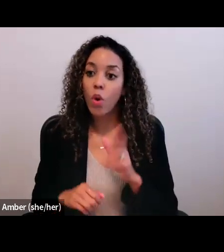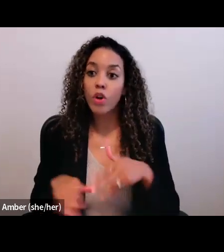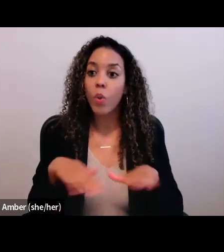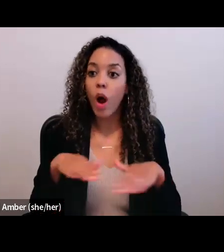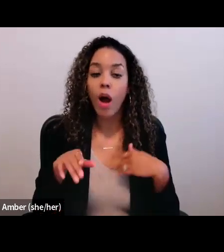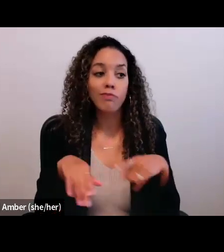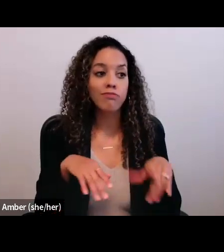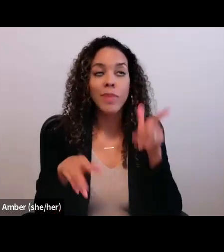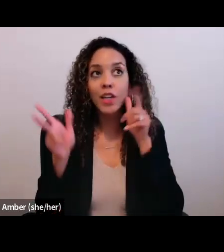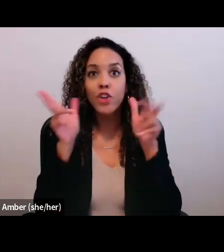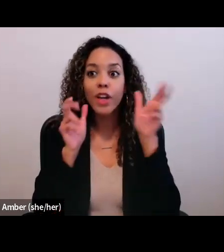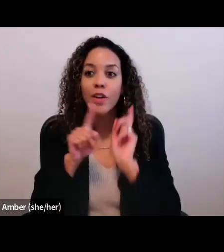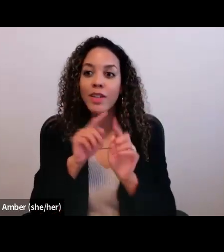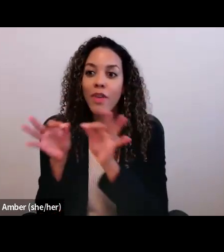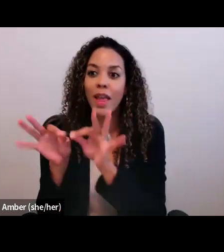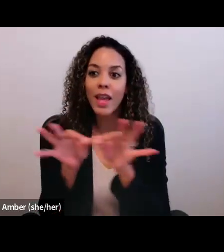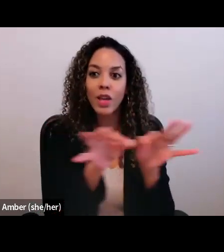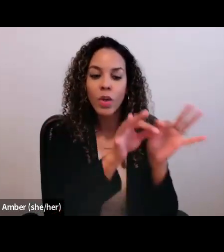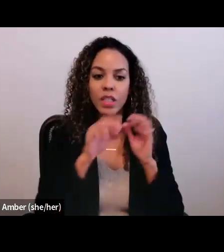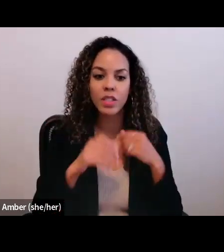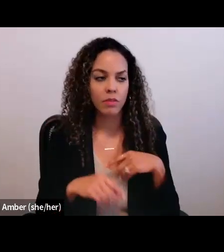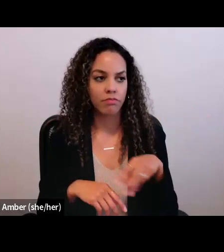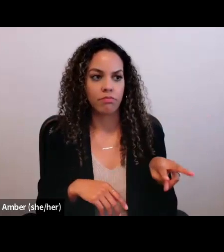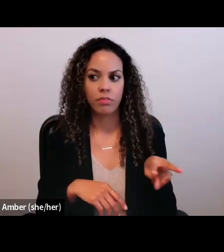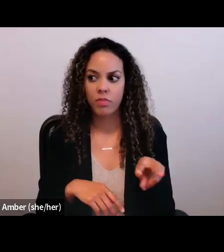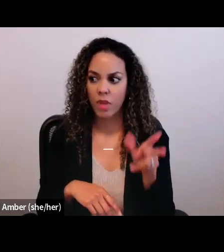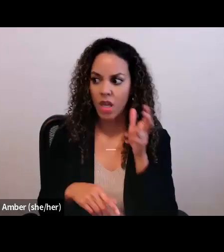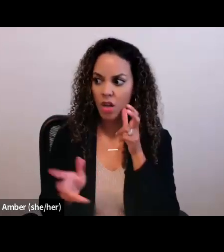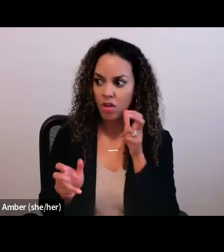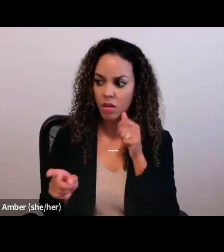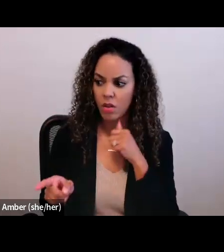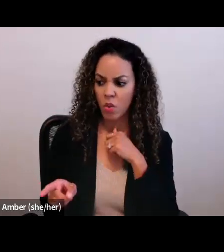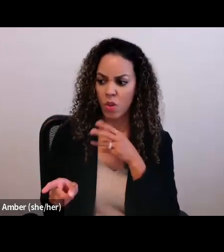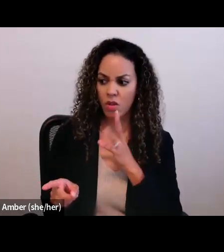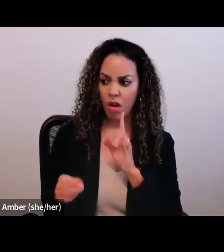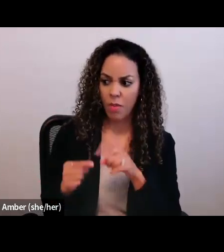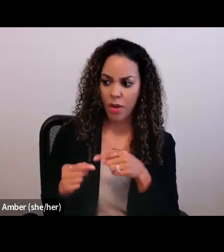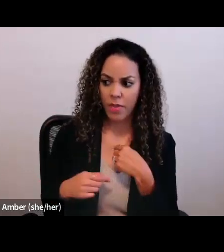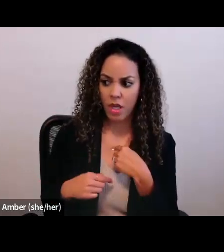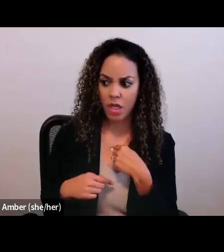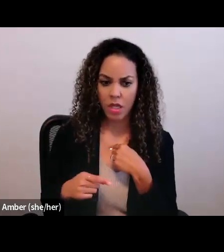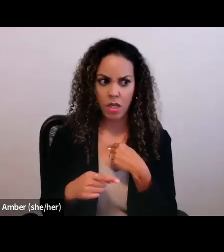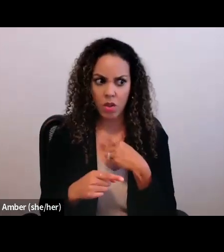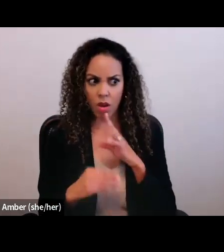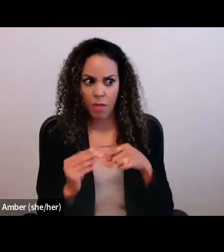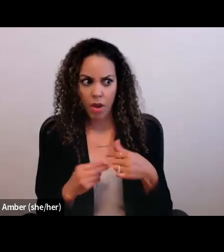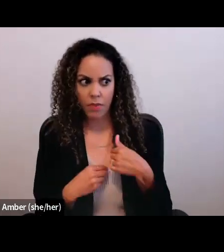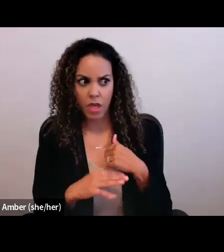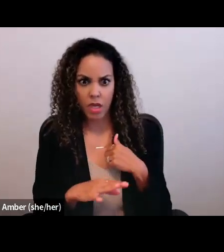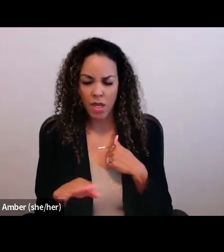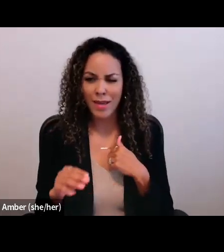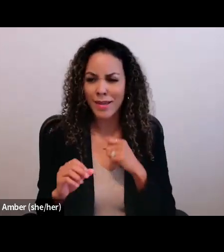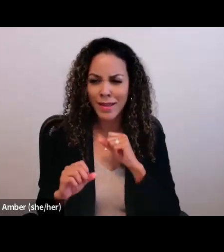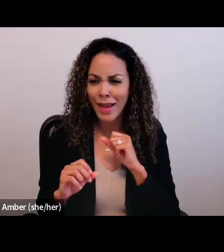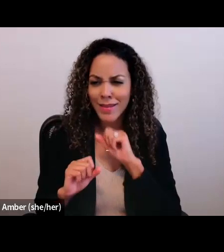what? You really believe that everybody's talking about you. It has nothing to do with you, but you're going, oh my gosh, they're speaking in a